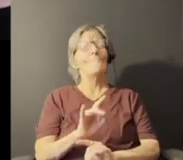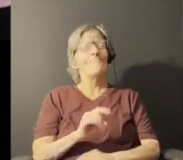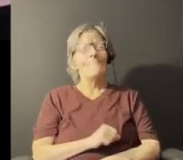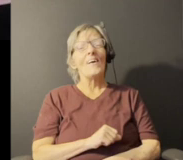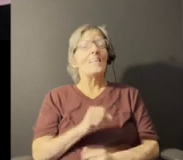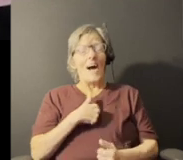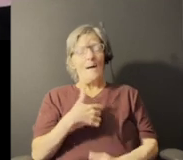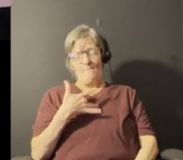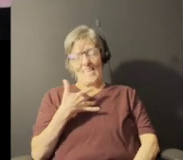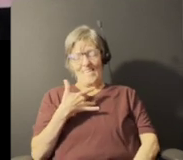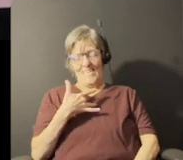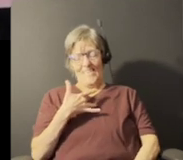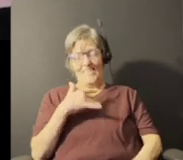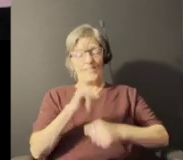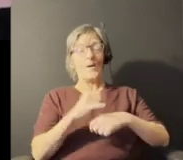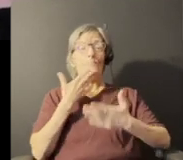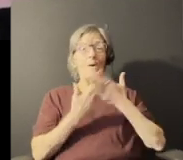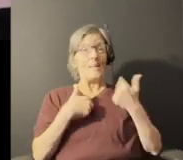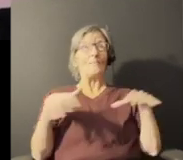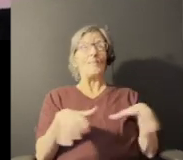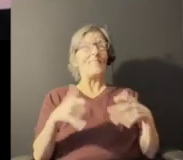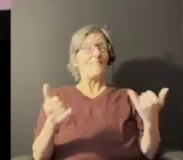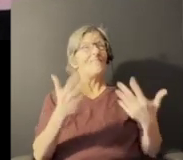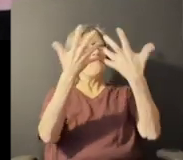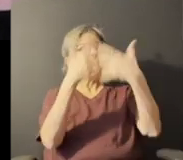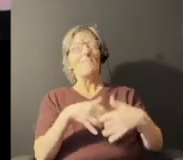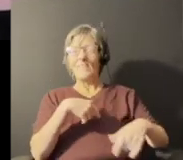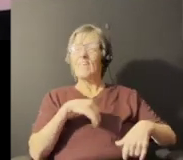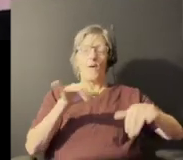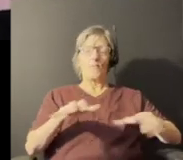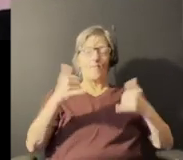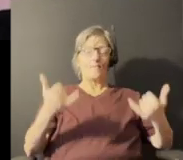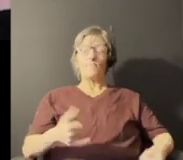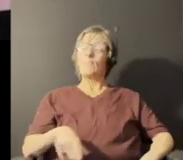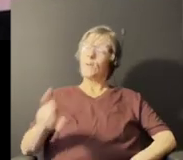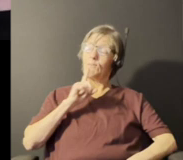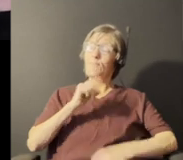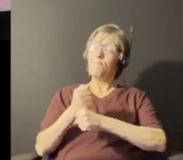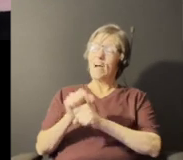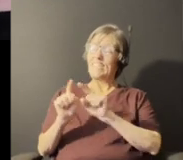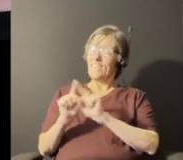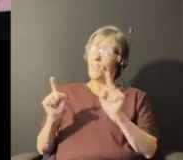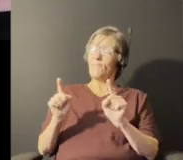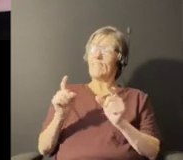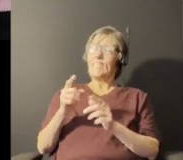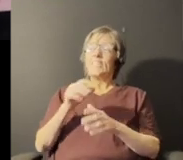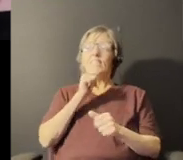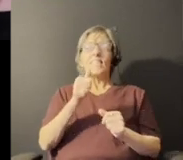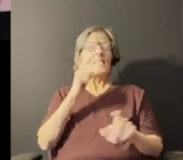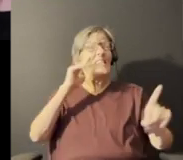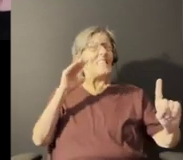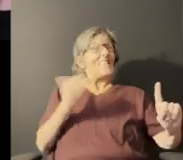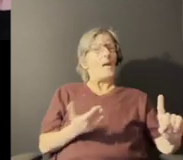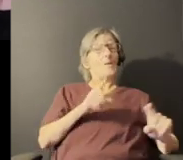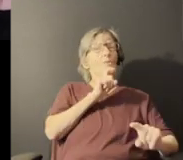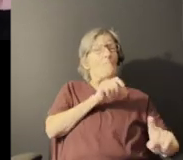So I feel like I'm doing what I'm supposed to be doing right now. It does make a difference. So a lot of times it